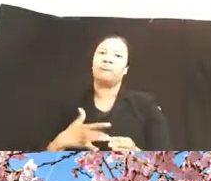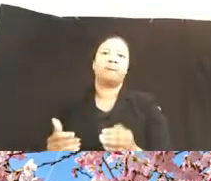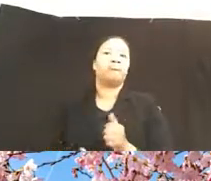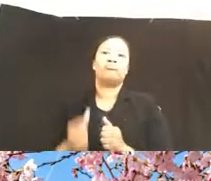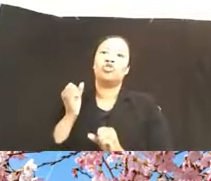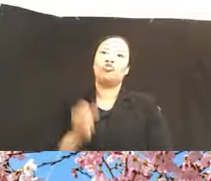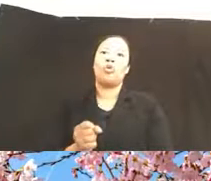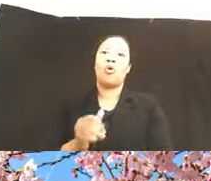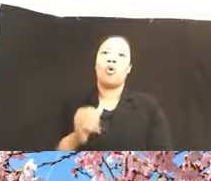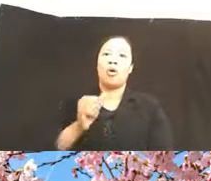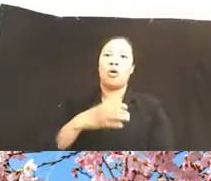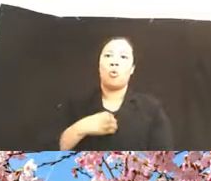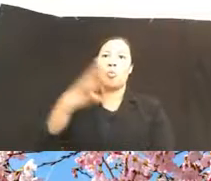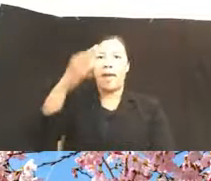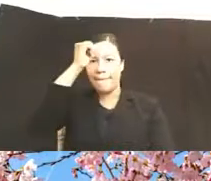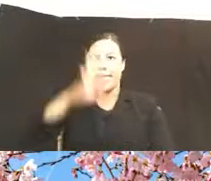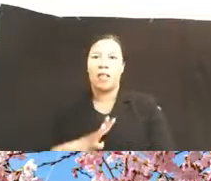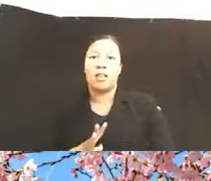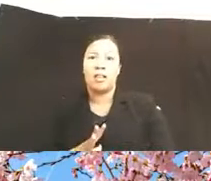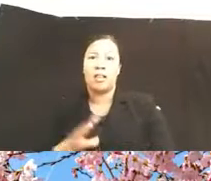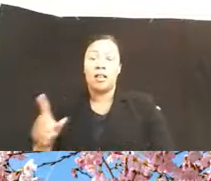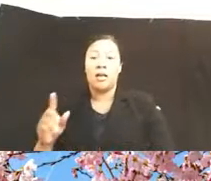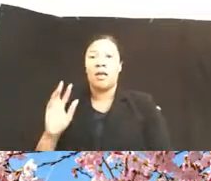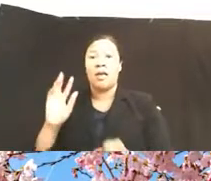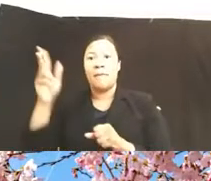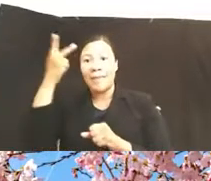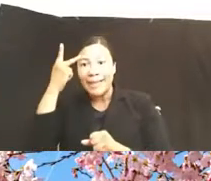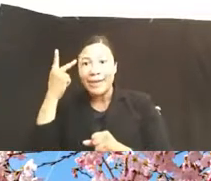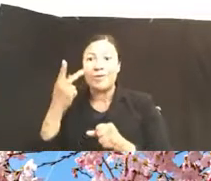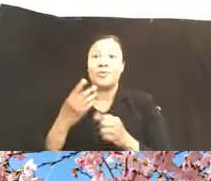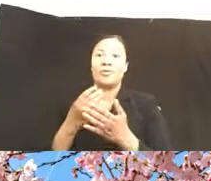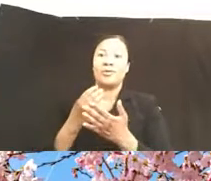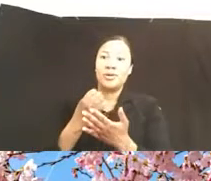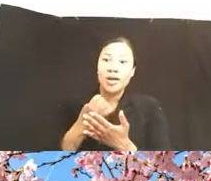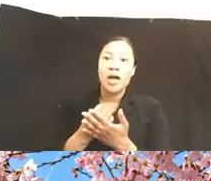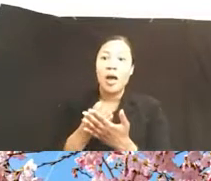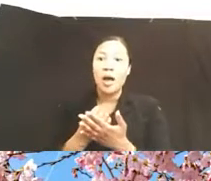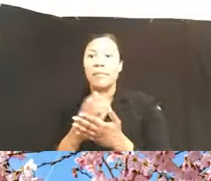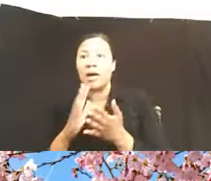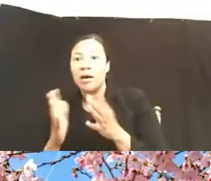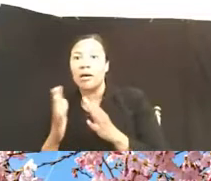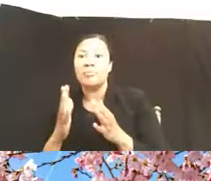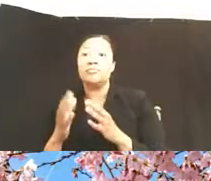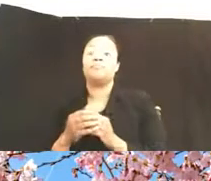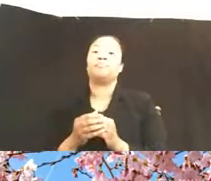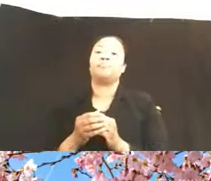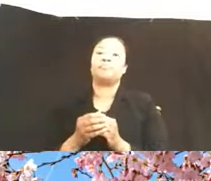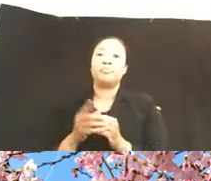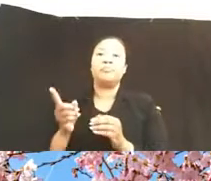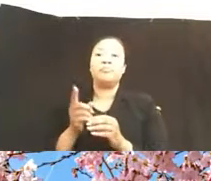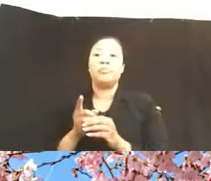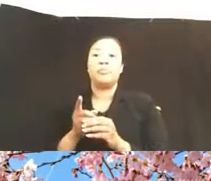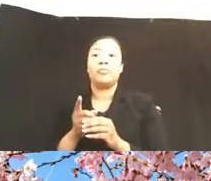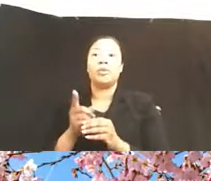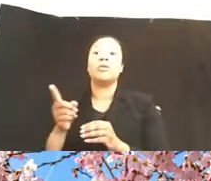time considered critical political economy scholars such as Randy Persaud and I, and me, as somewhat intellectual